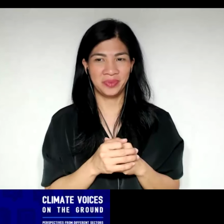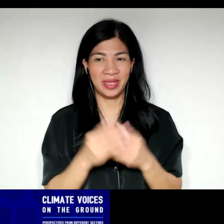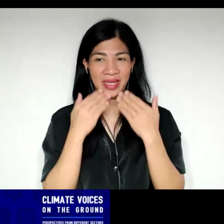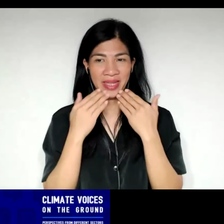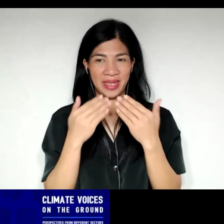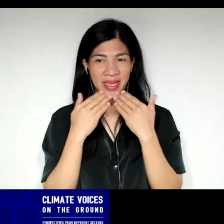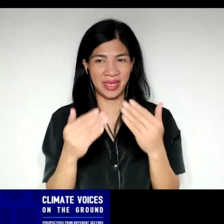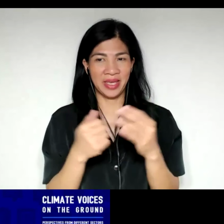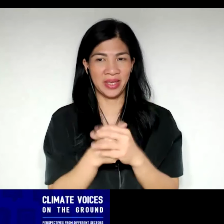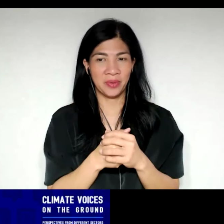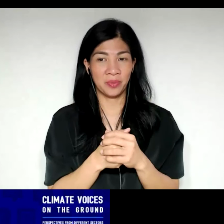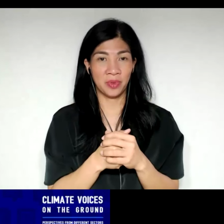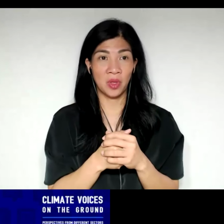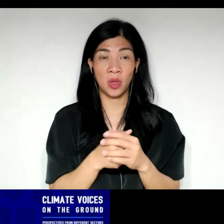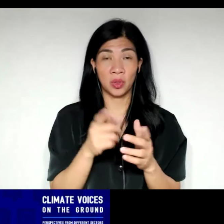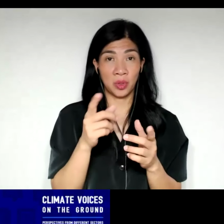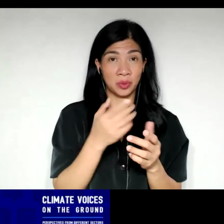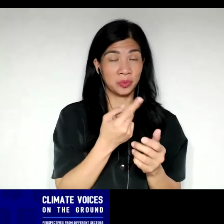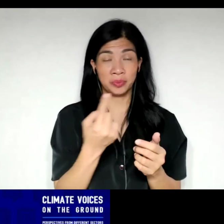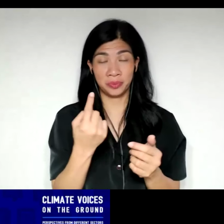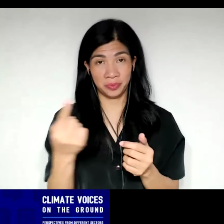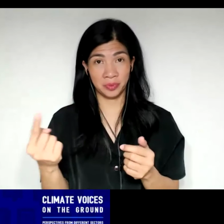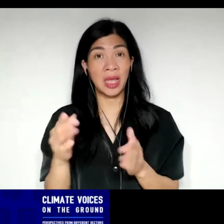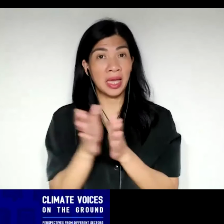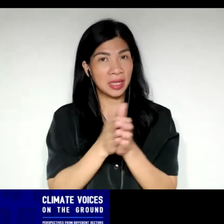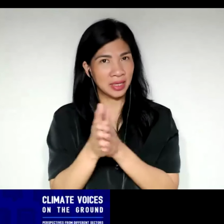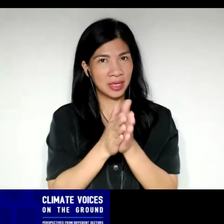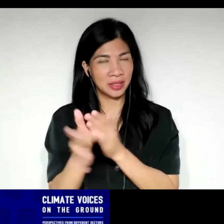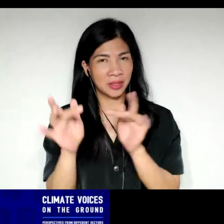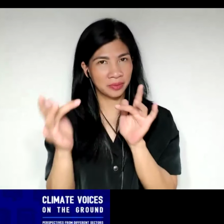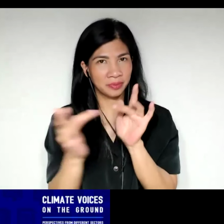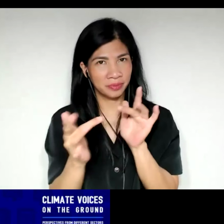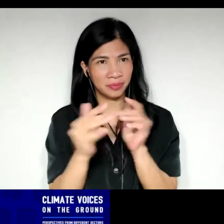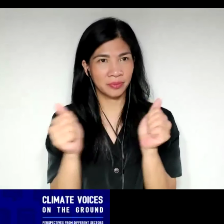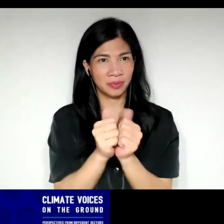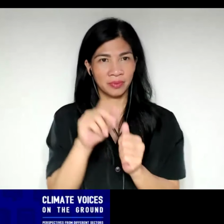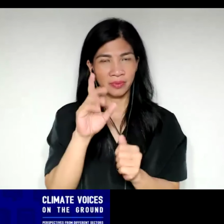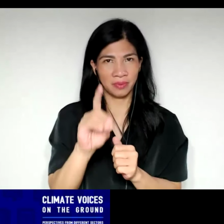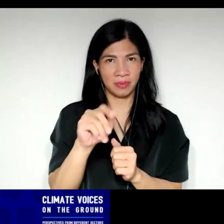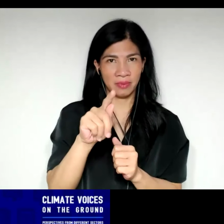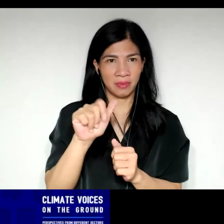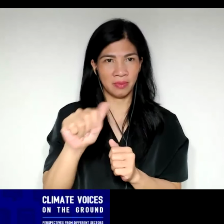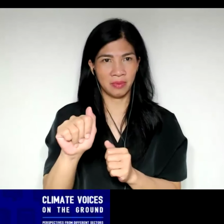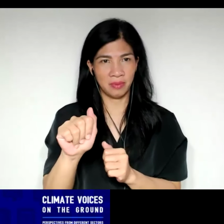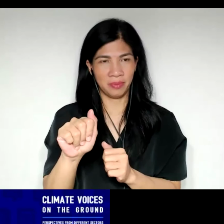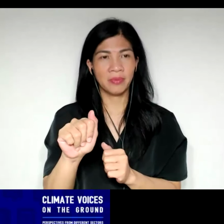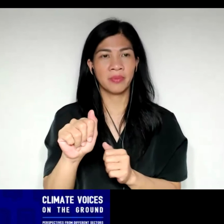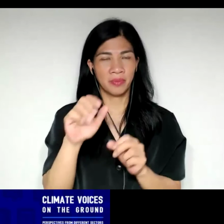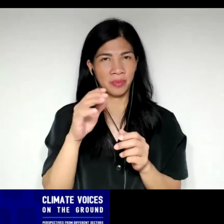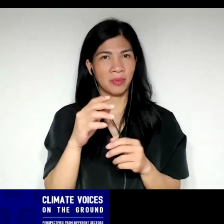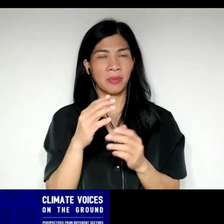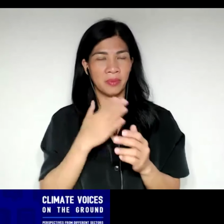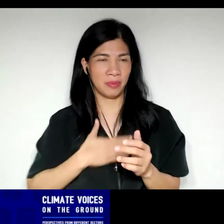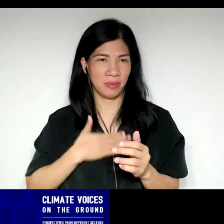Thank you very much. So for those in our audience who are interested in getting in touch with DAKILA and in getting in touch with Josh, please refer